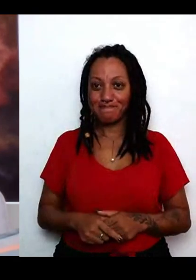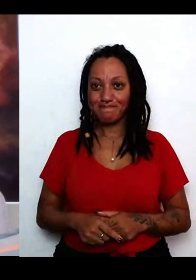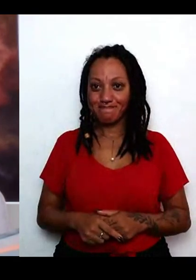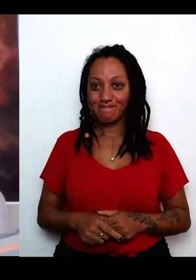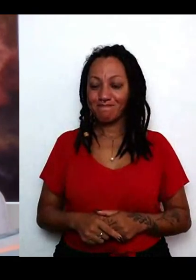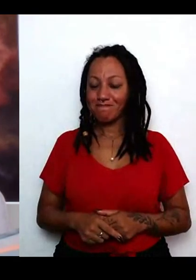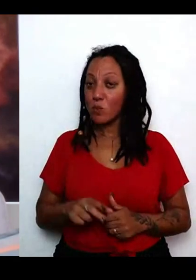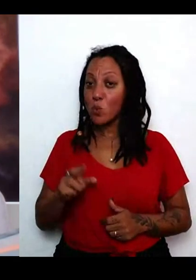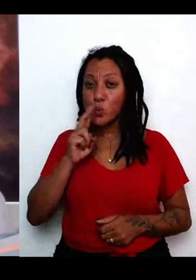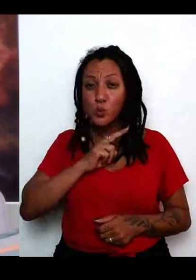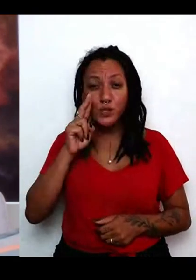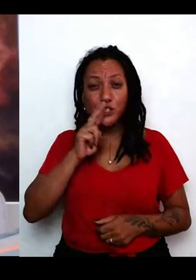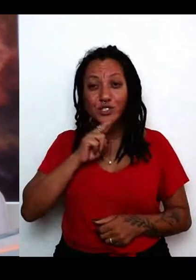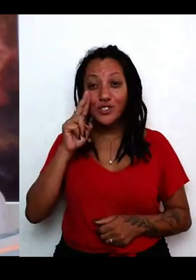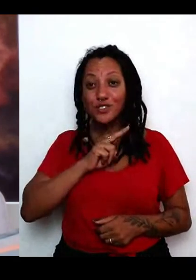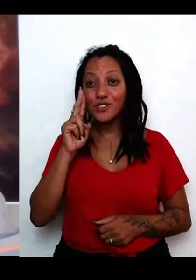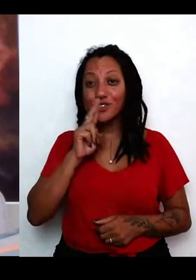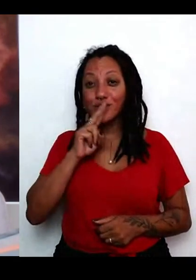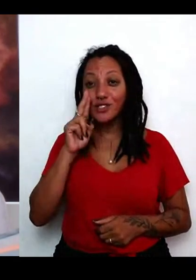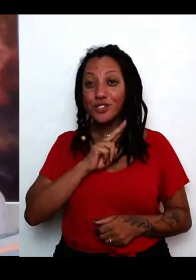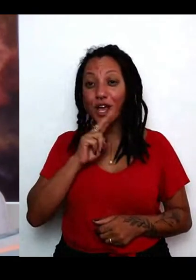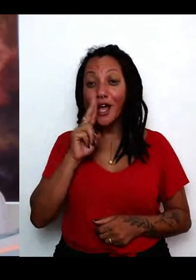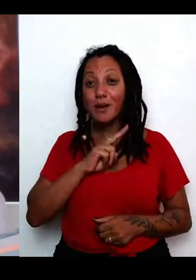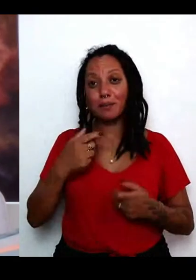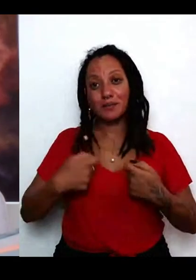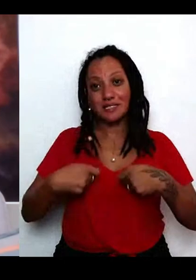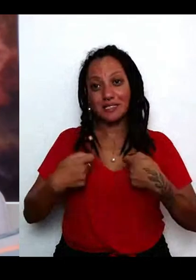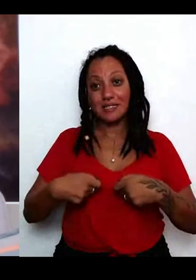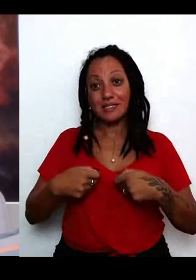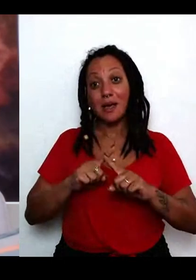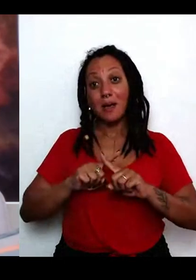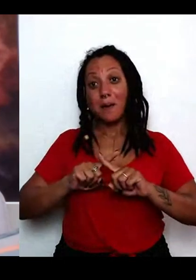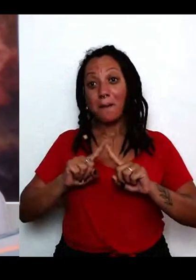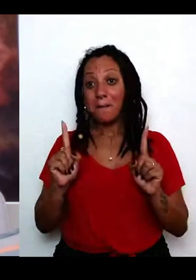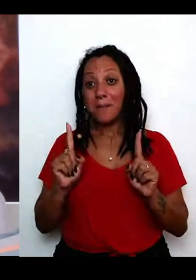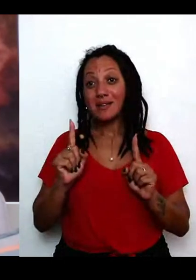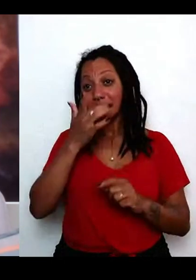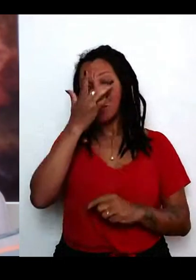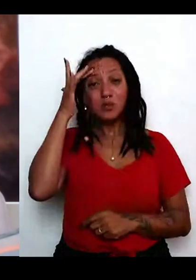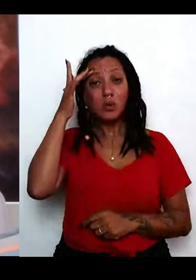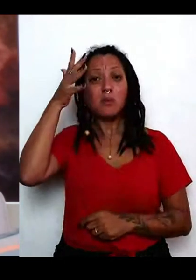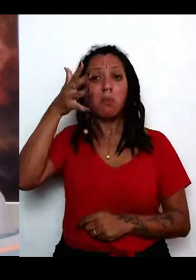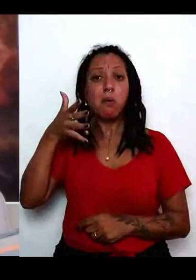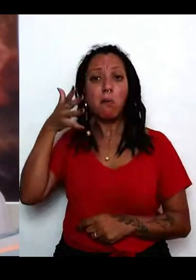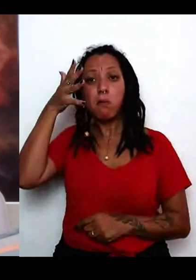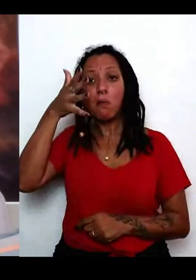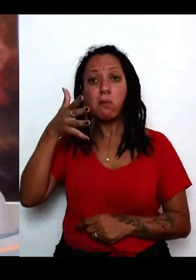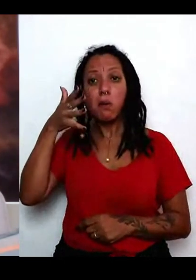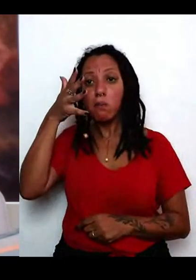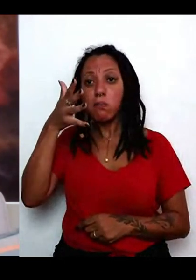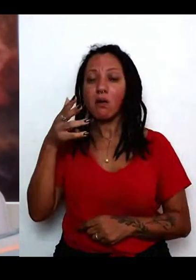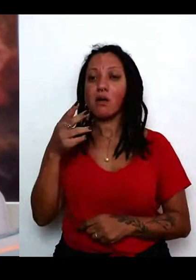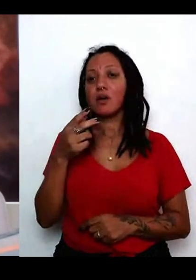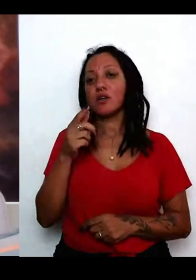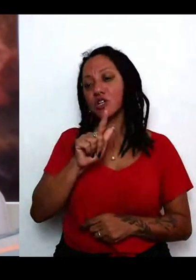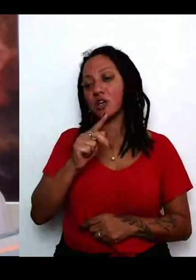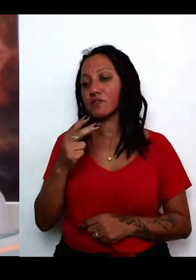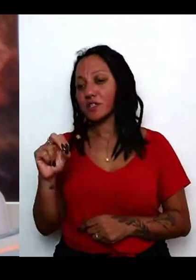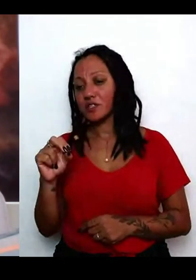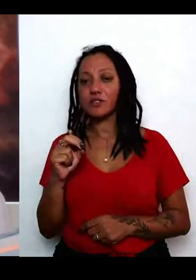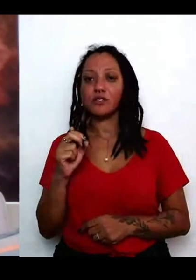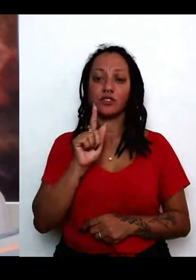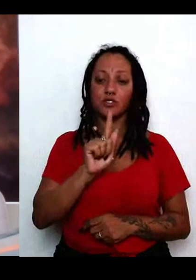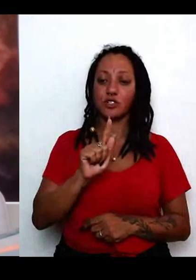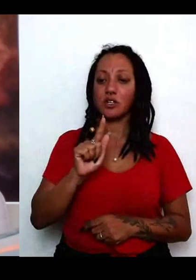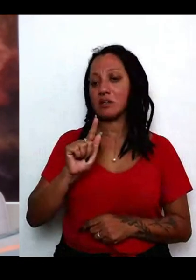in a sea of rhetoric and you know the G20 and the G7 and the you know this political and